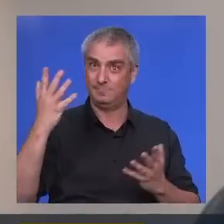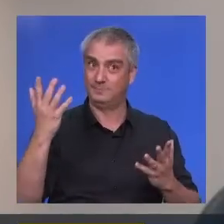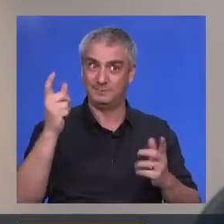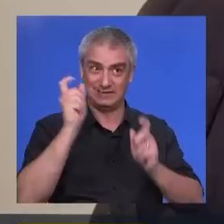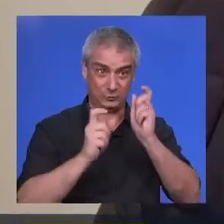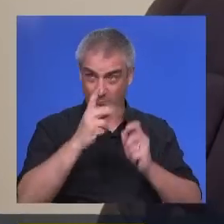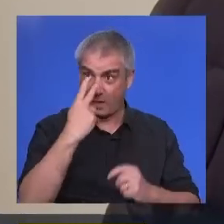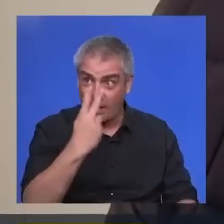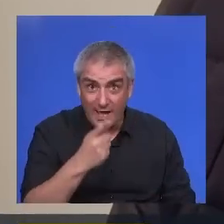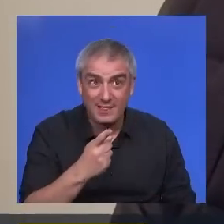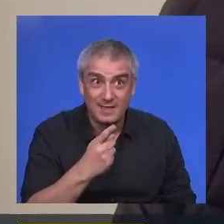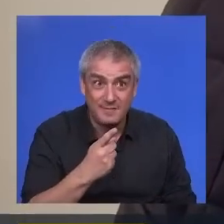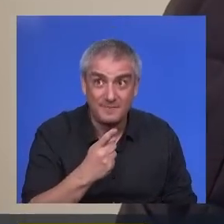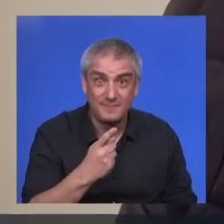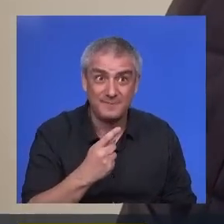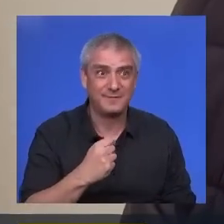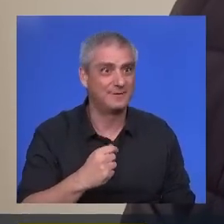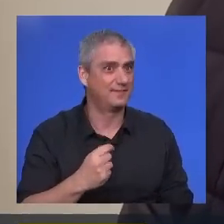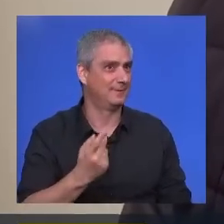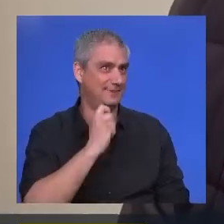any? That's classified.